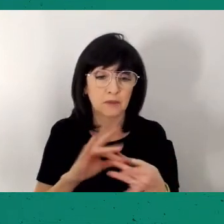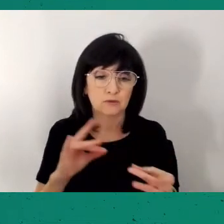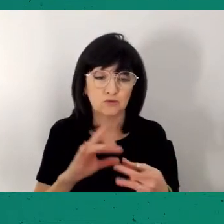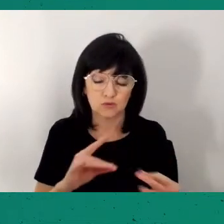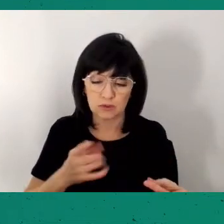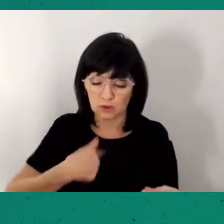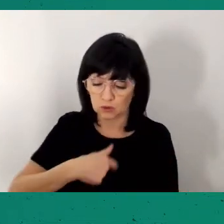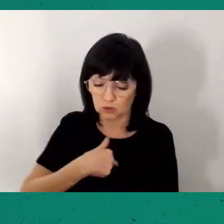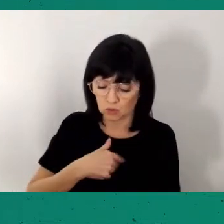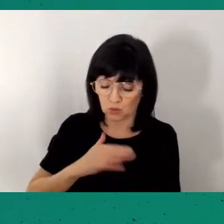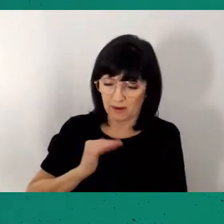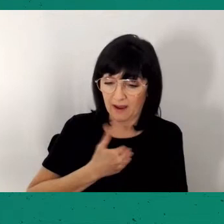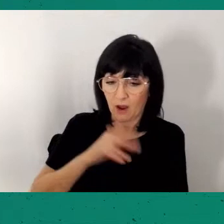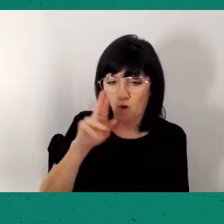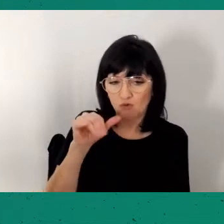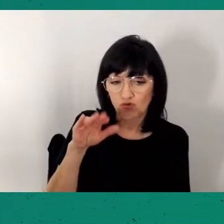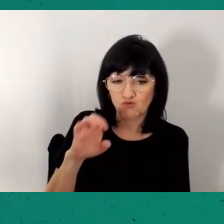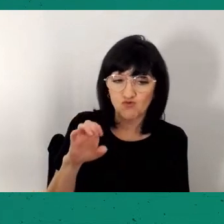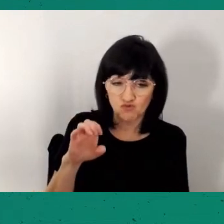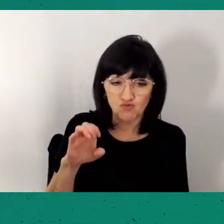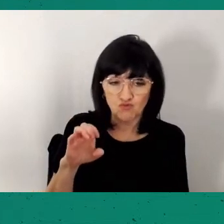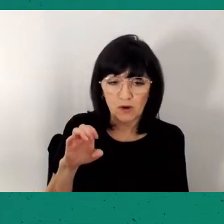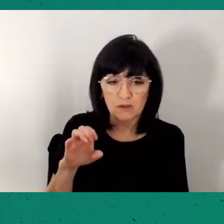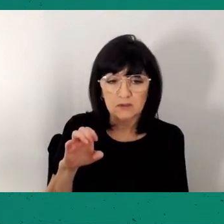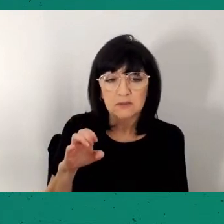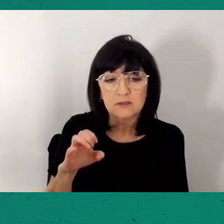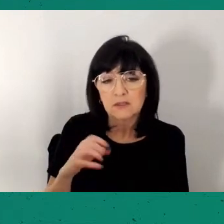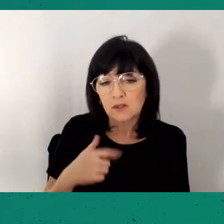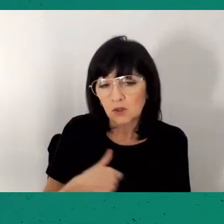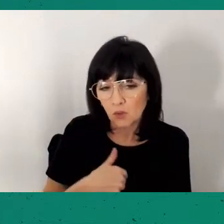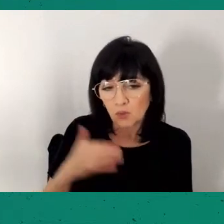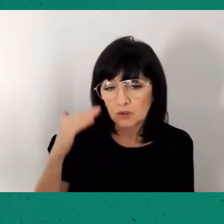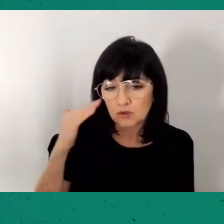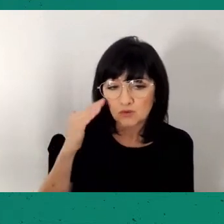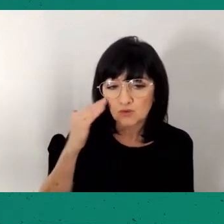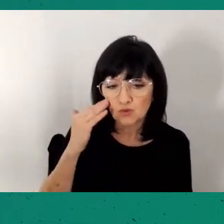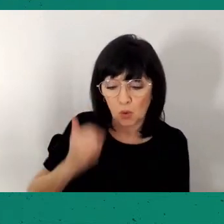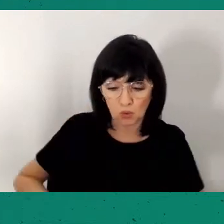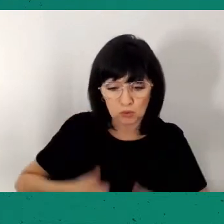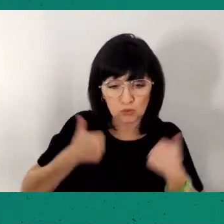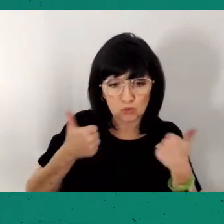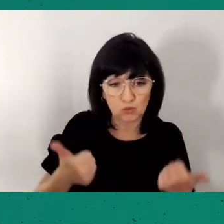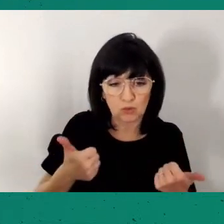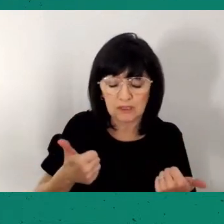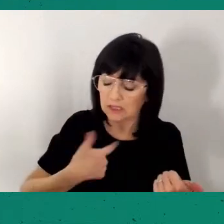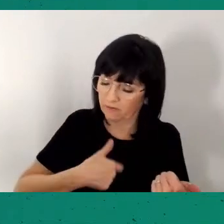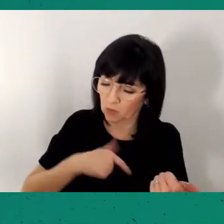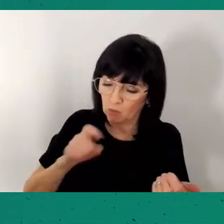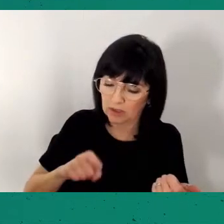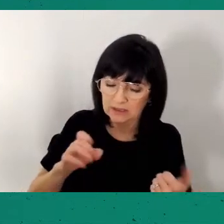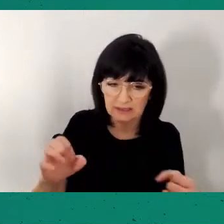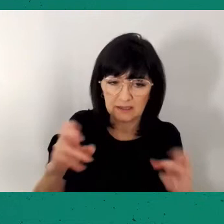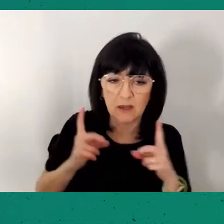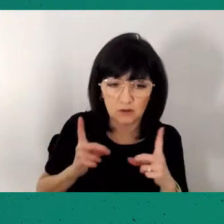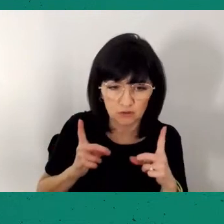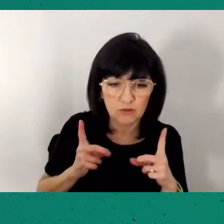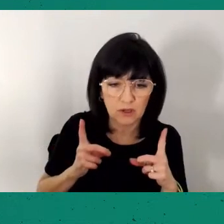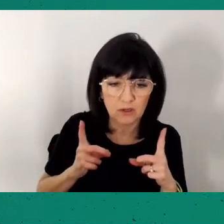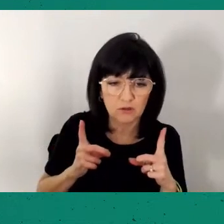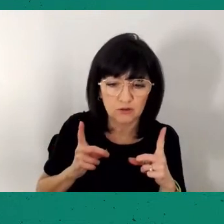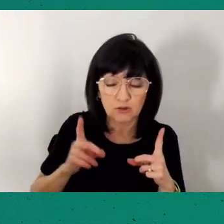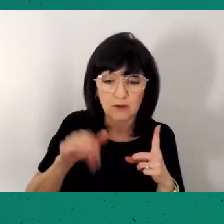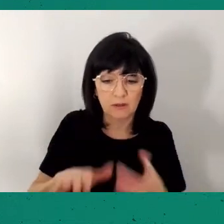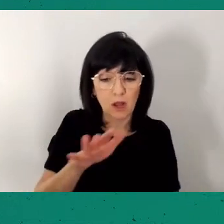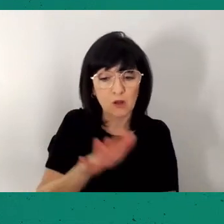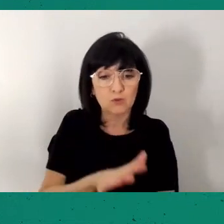have lived to know that ignorance is death, but to live we must be educated. Schools are the great levelers